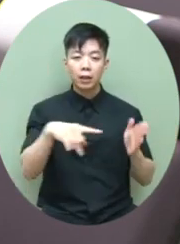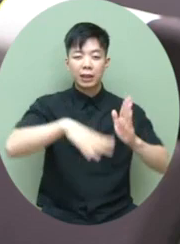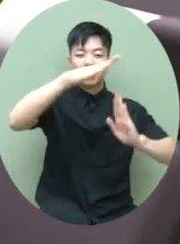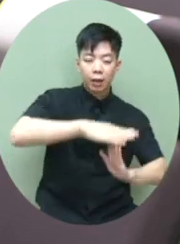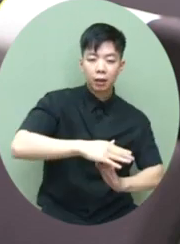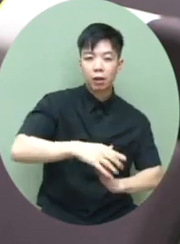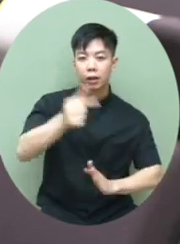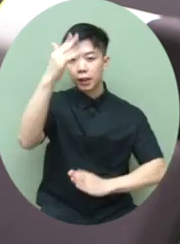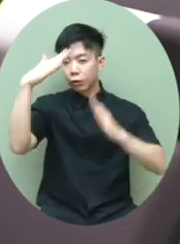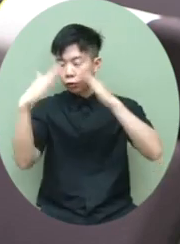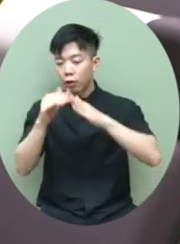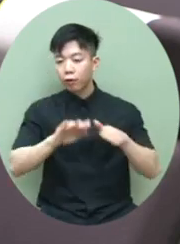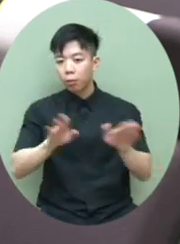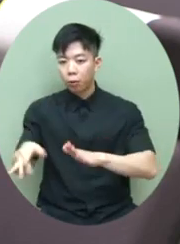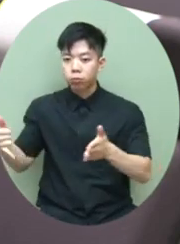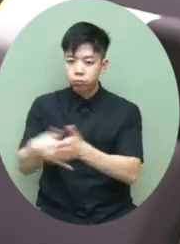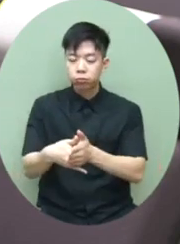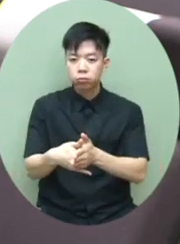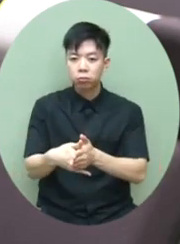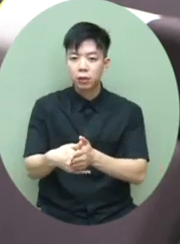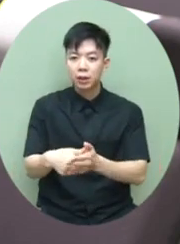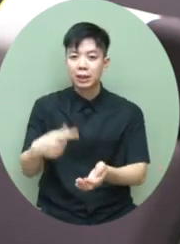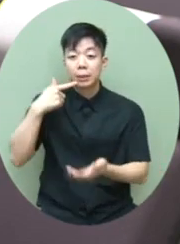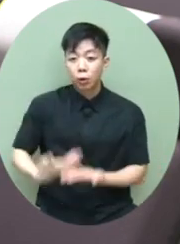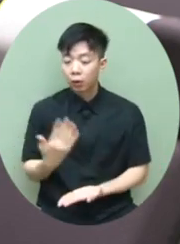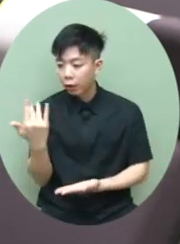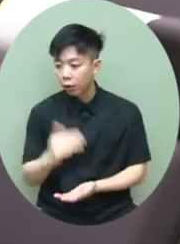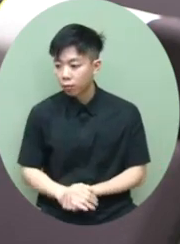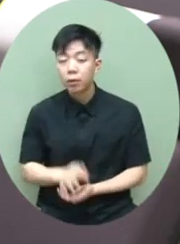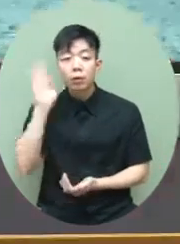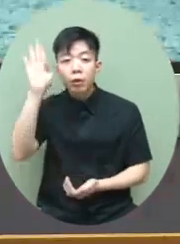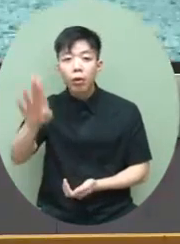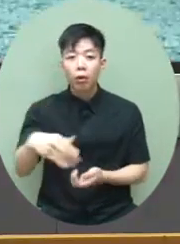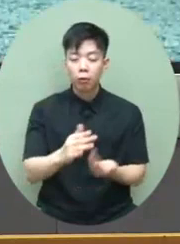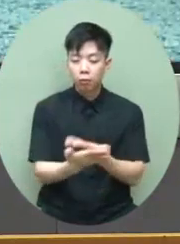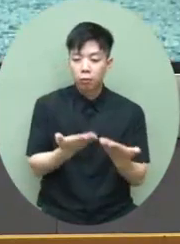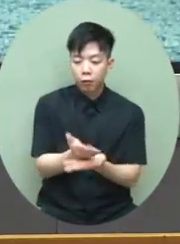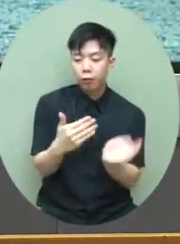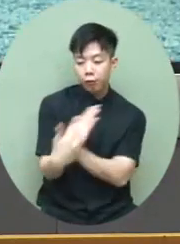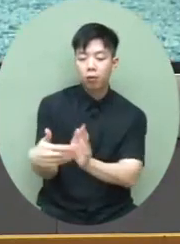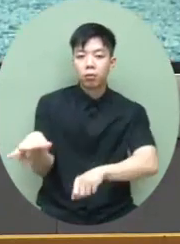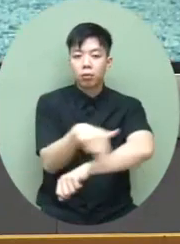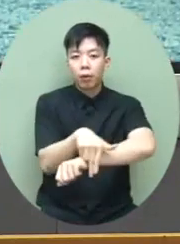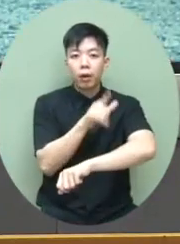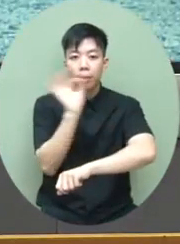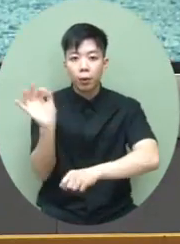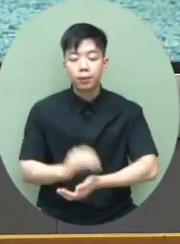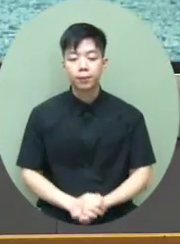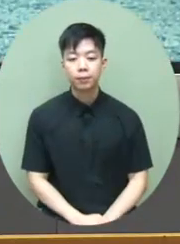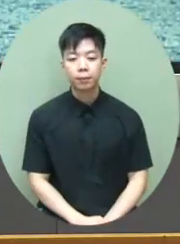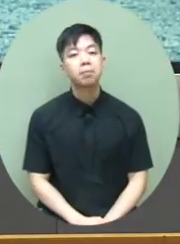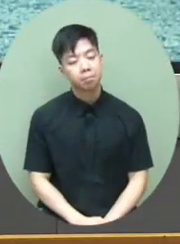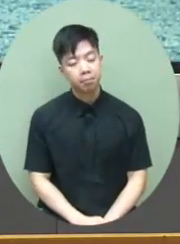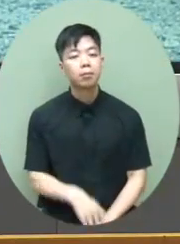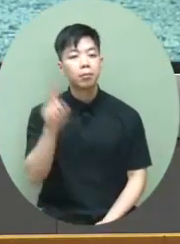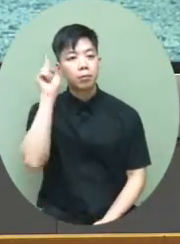prevent similar disruptions in the future? Thank you. Yeah, we are seeing a slow increase, gradual increase in number of